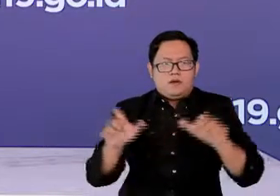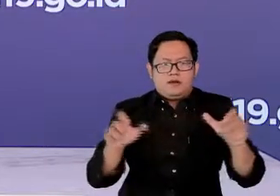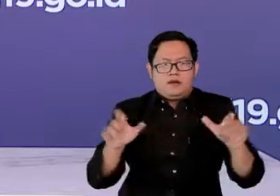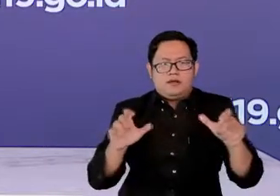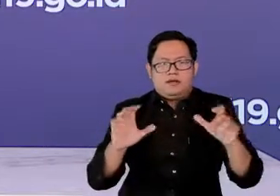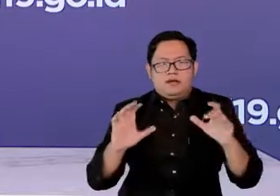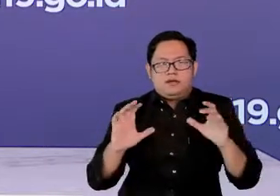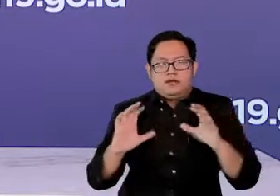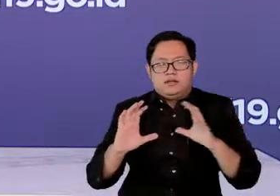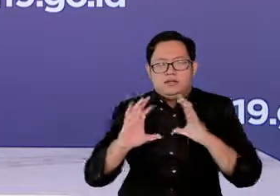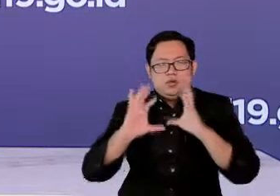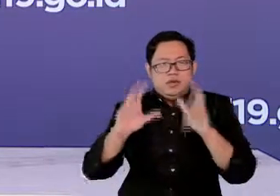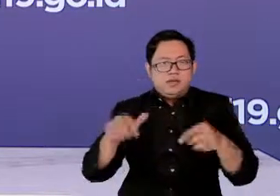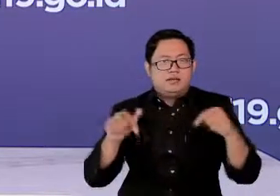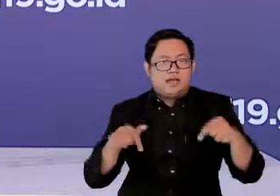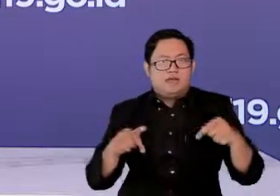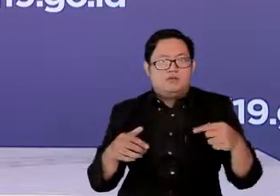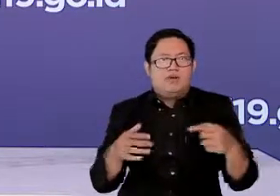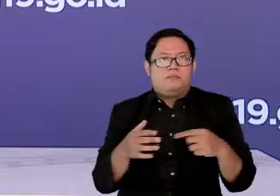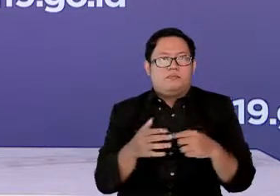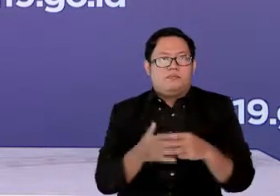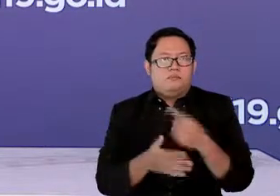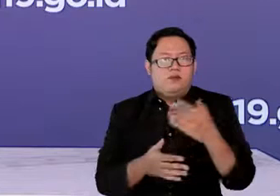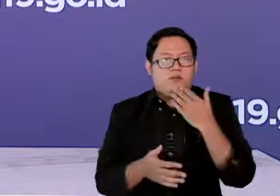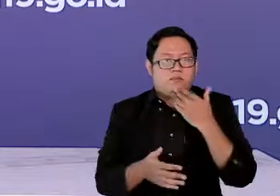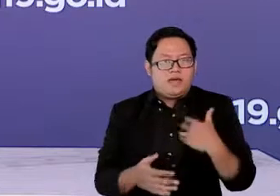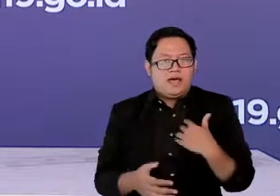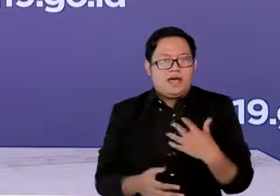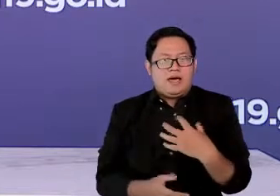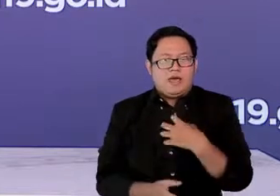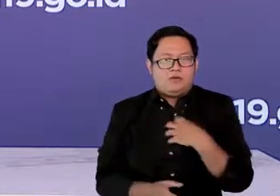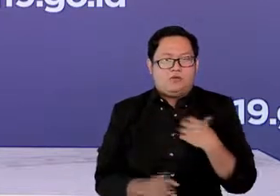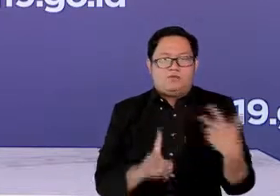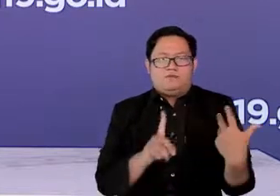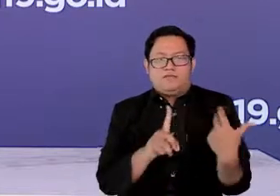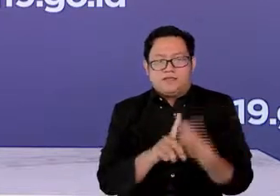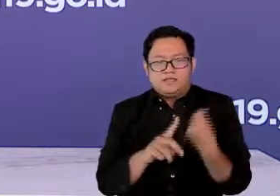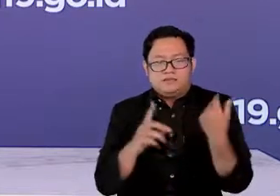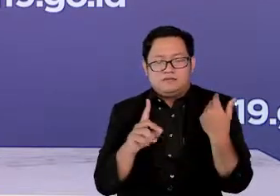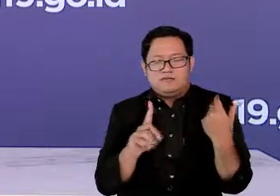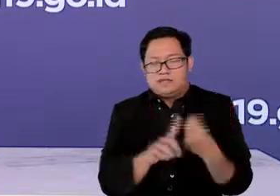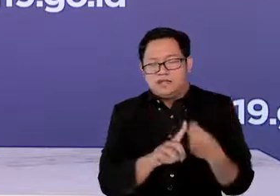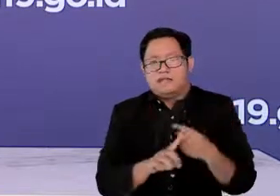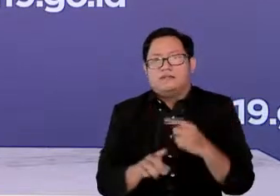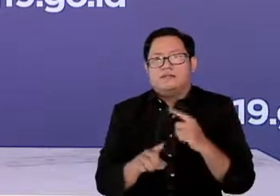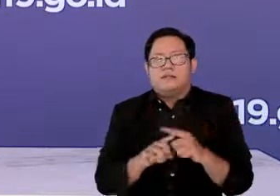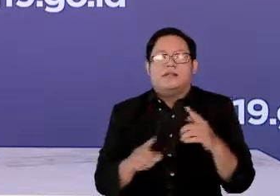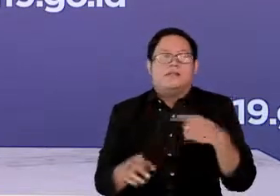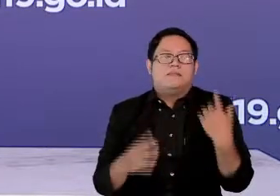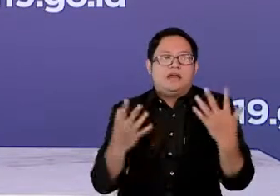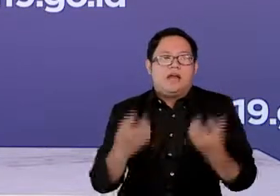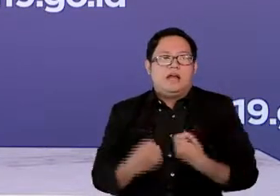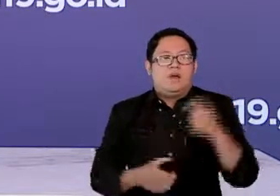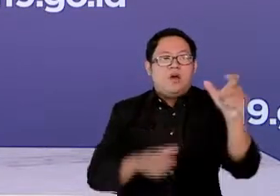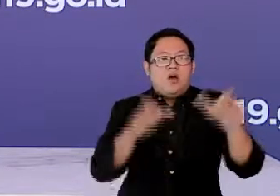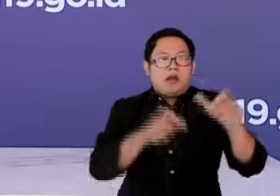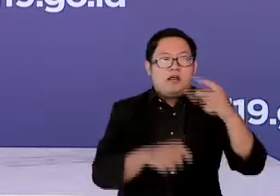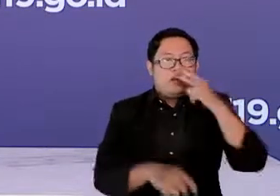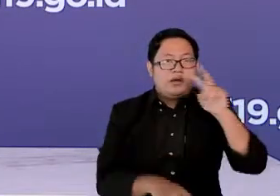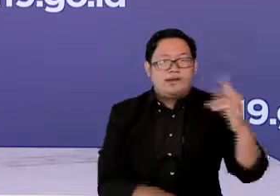to be vaccinated, but we want to make sure that people who are coming to Indonesia are vaccinated, so